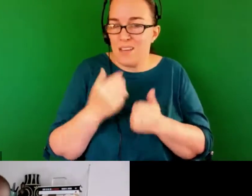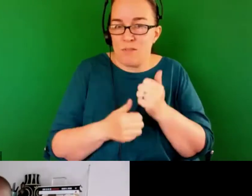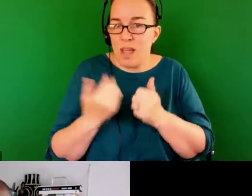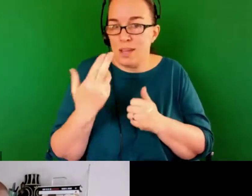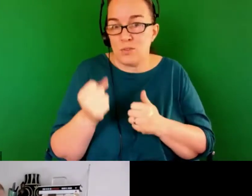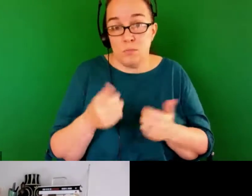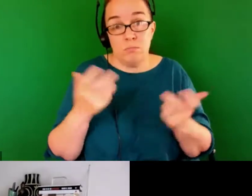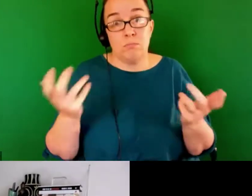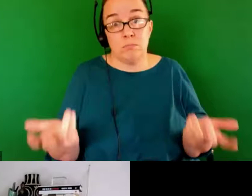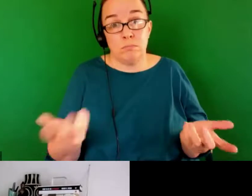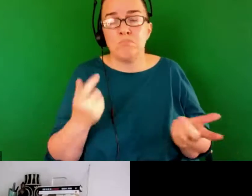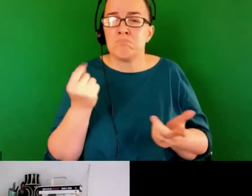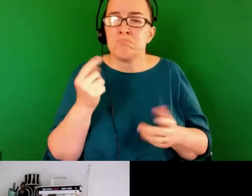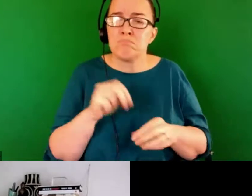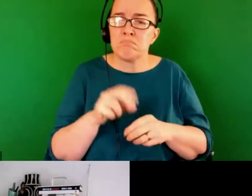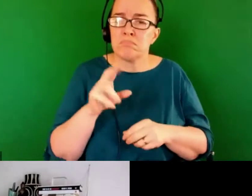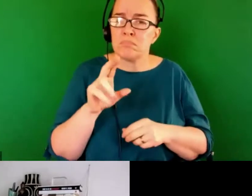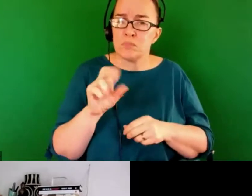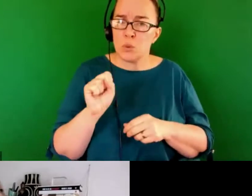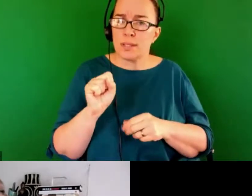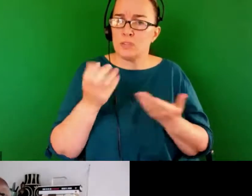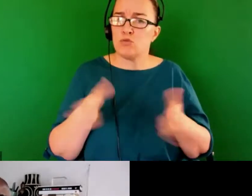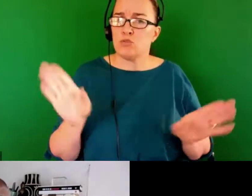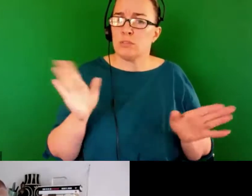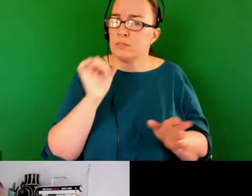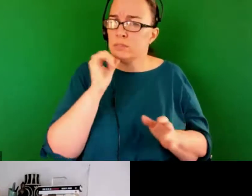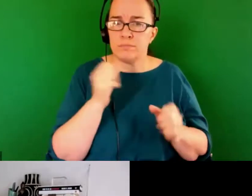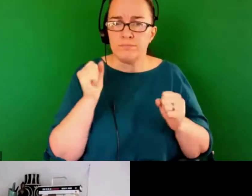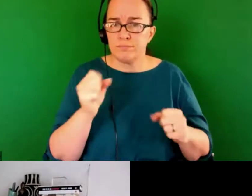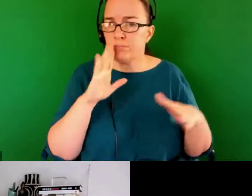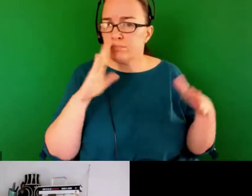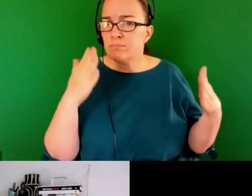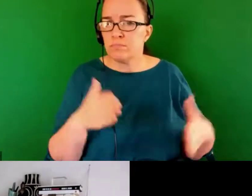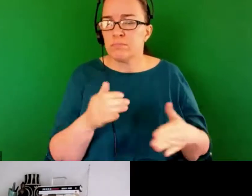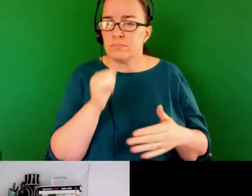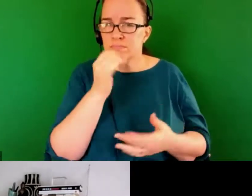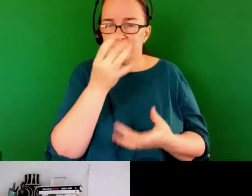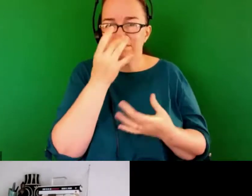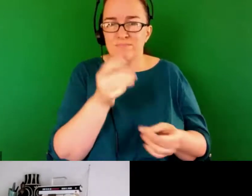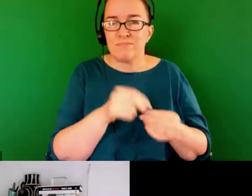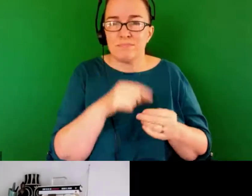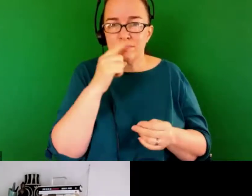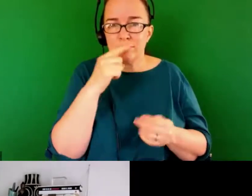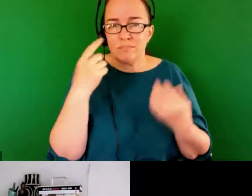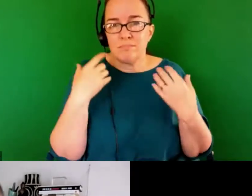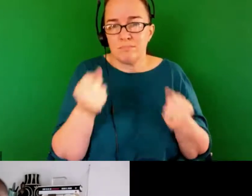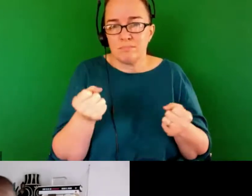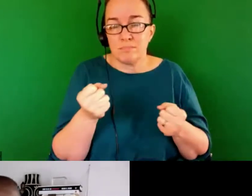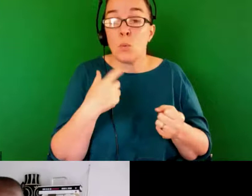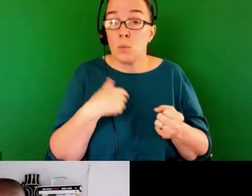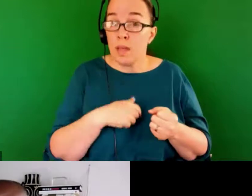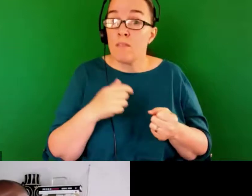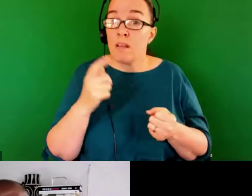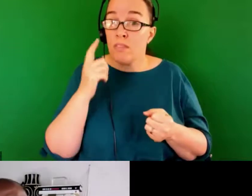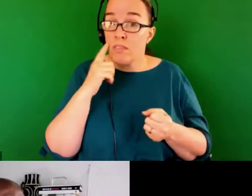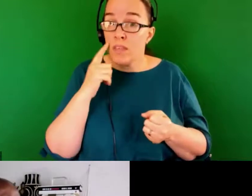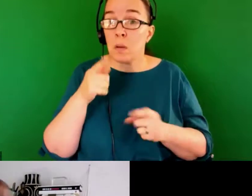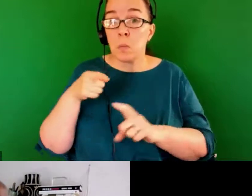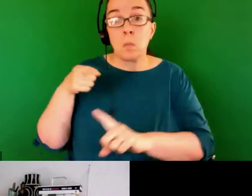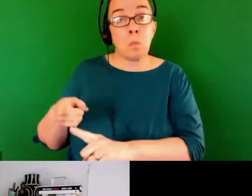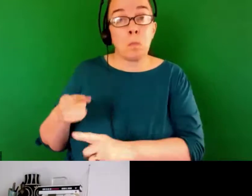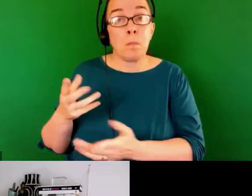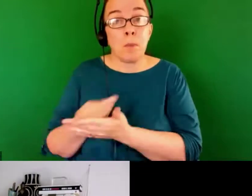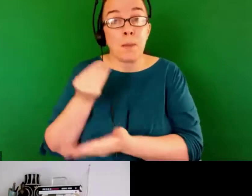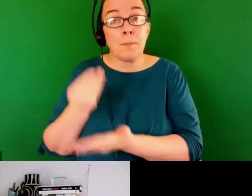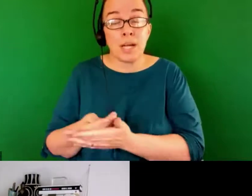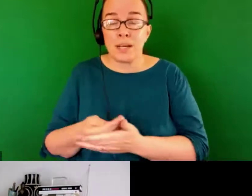that the United States in general does not have a lot of focus or vested interest in public health. We have vested interest in things that make money. Public health